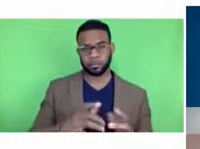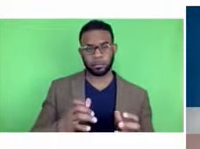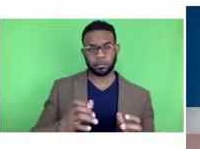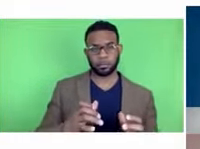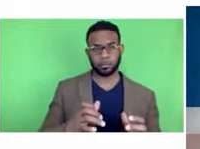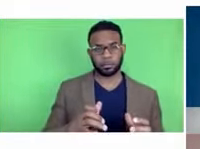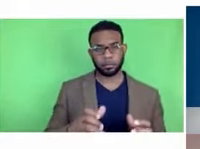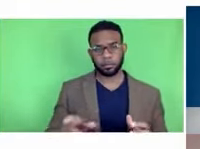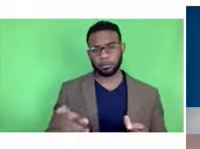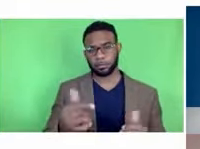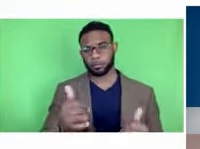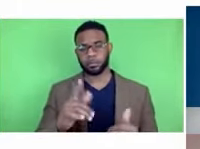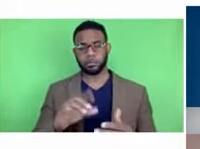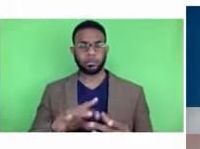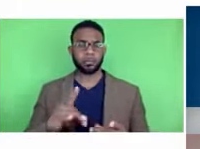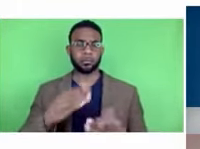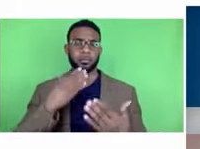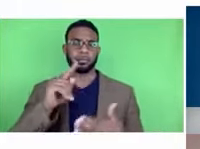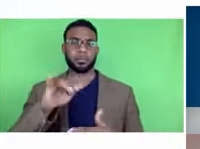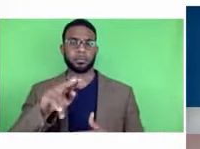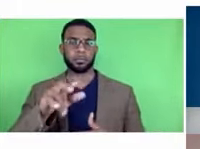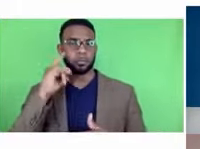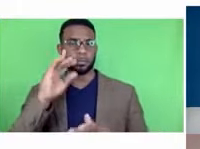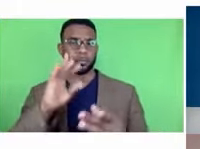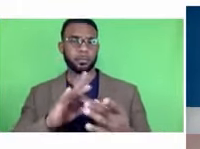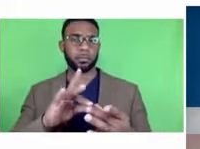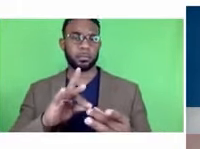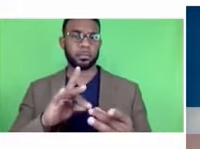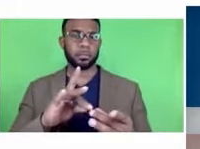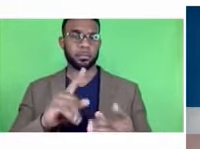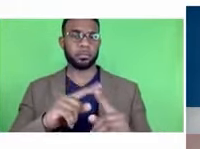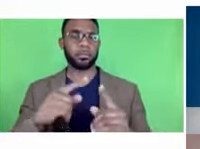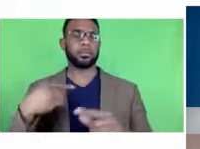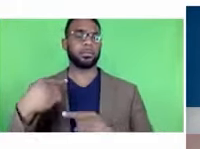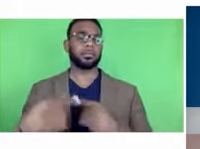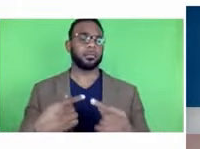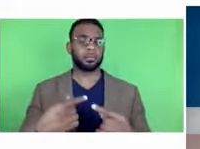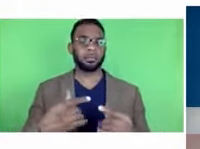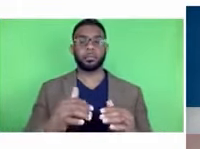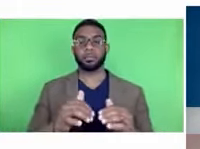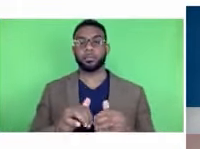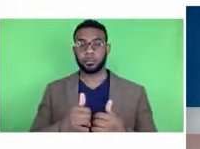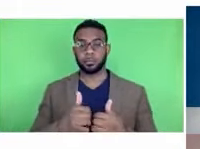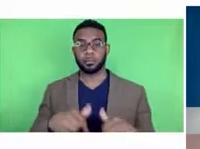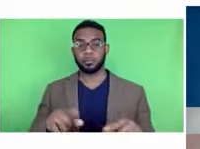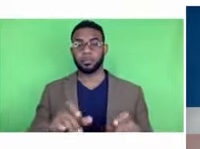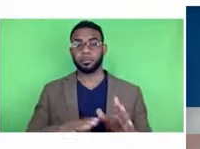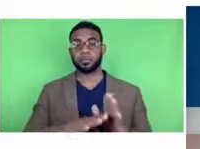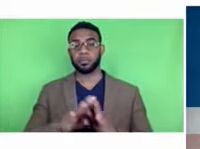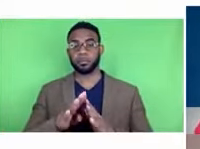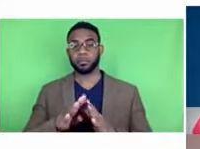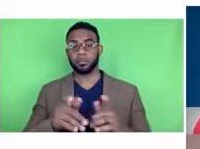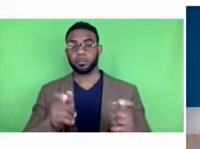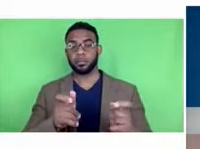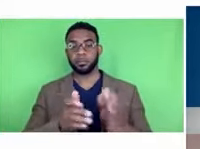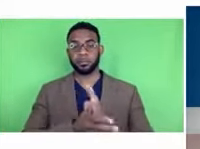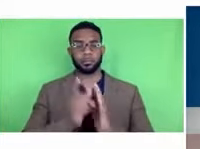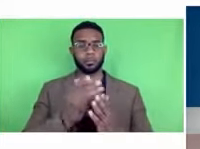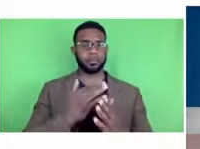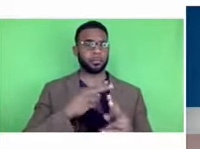But what I was going to say was just to thank Travis for mentioning the different generations and how they have developed coping skills. One thing I've been